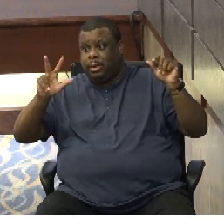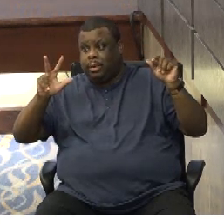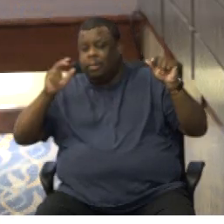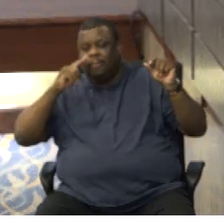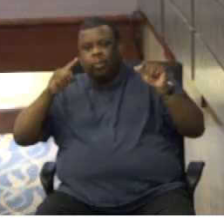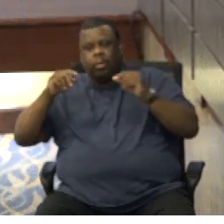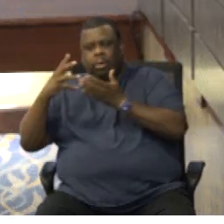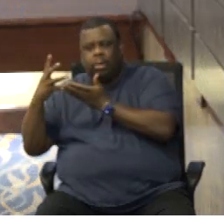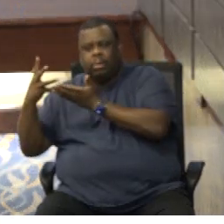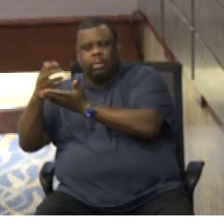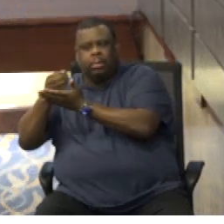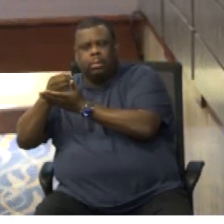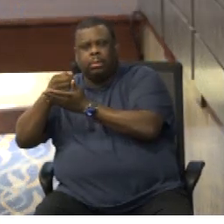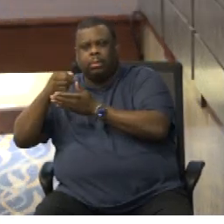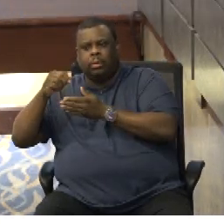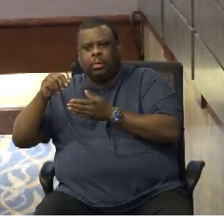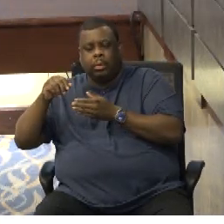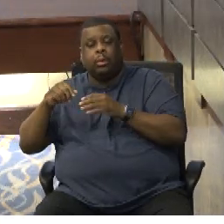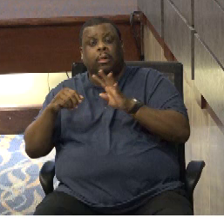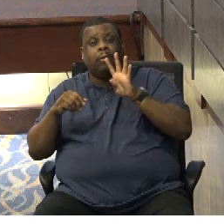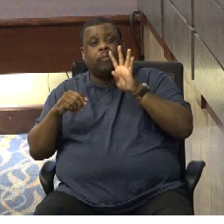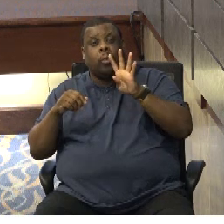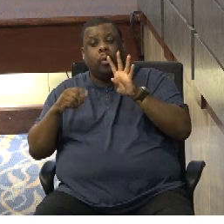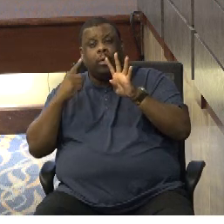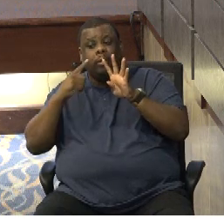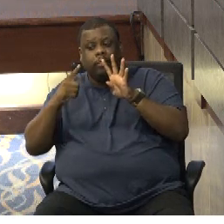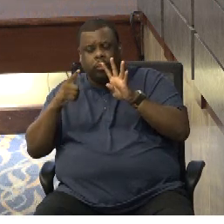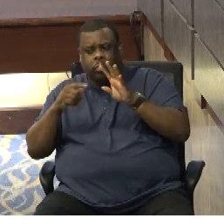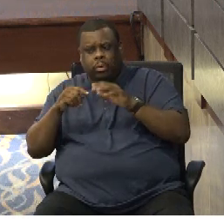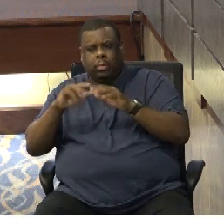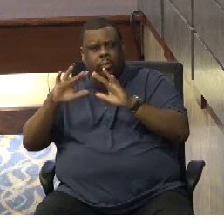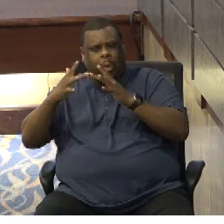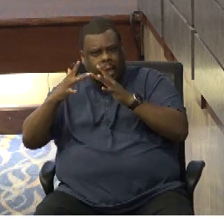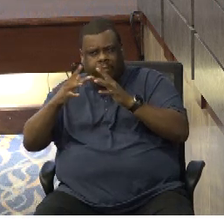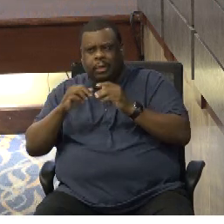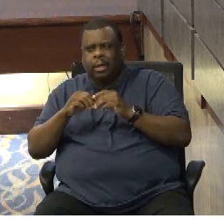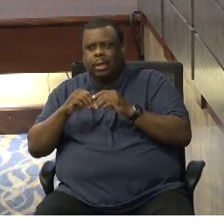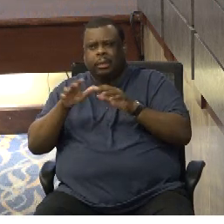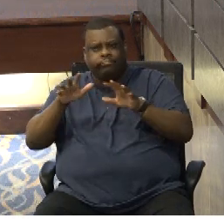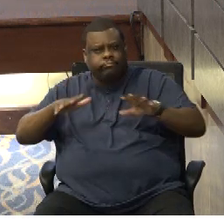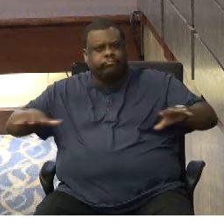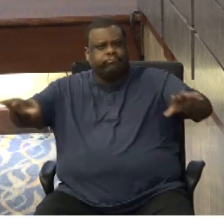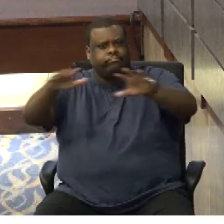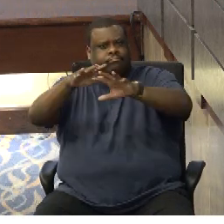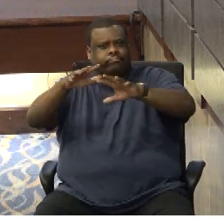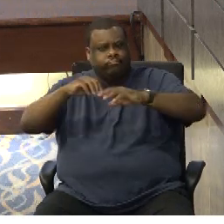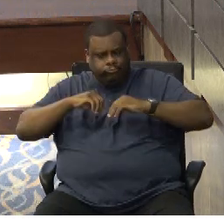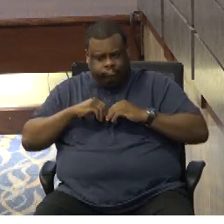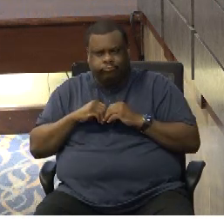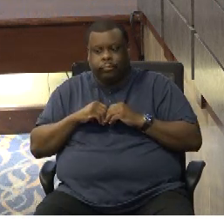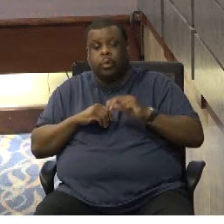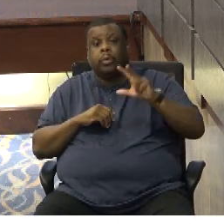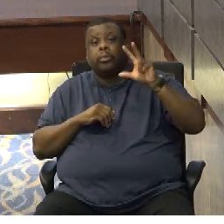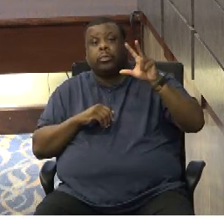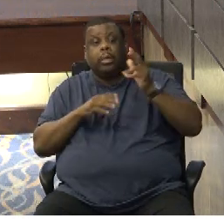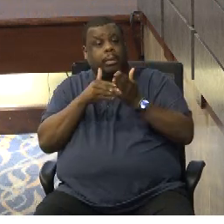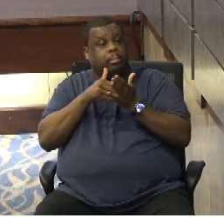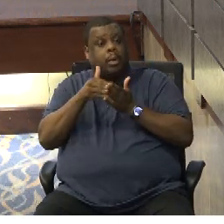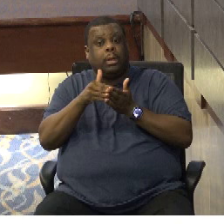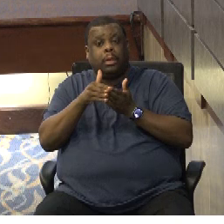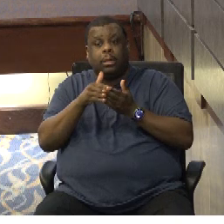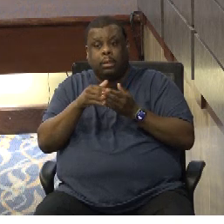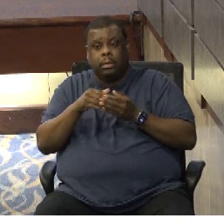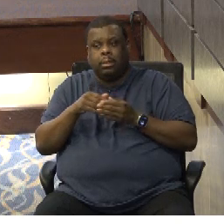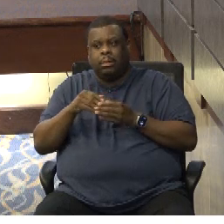revenue. $4 million is related to the community Wi-Fi public broadband project. $3 million has been allocated to the